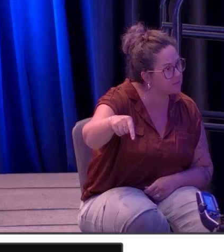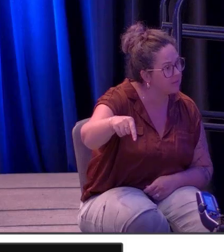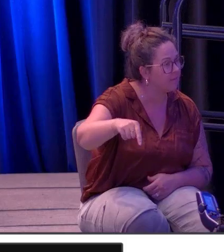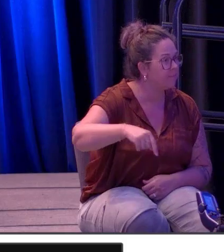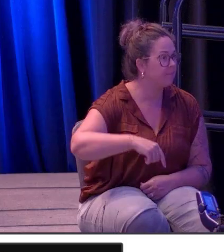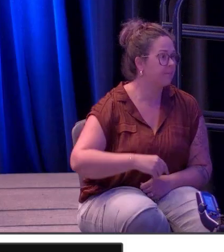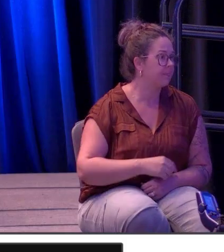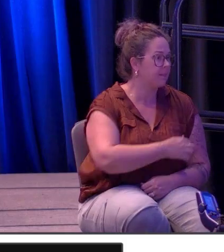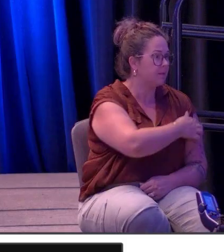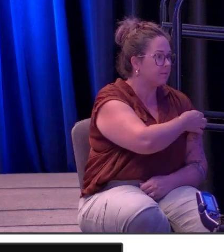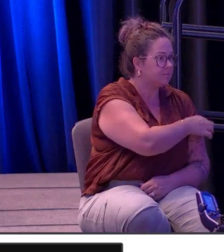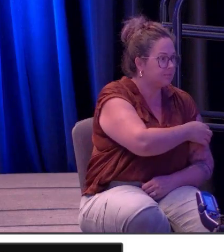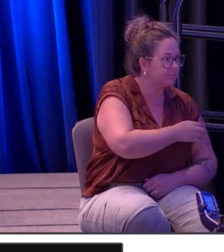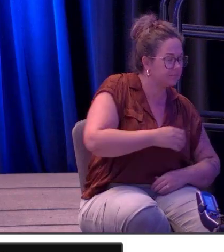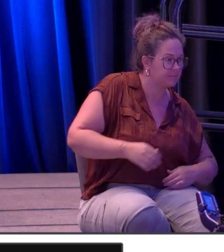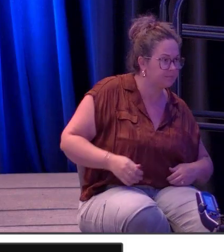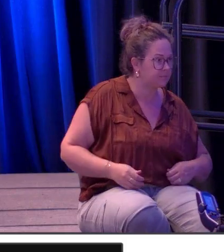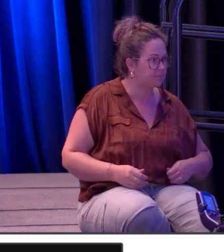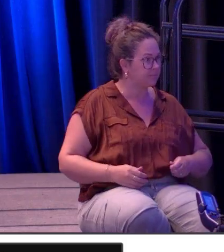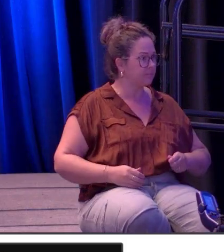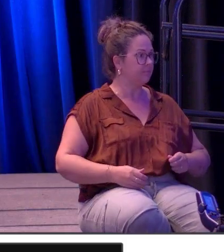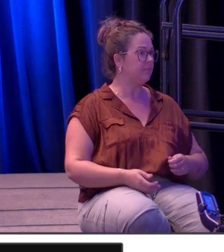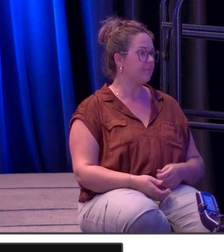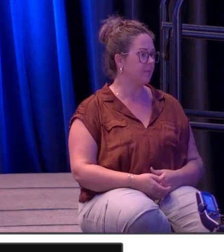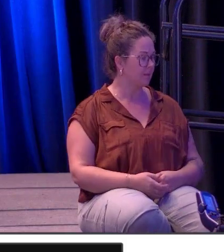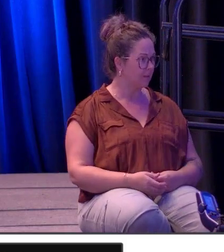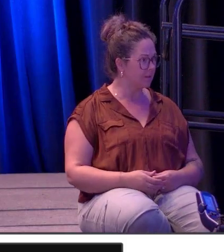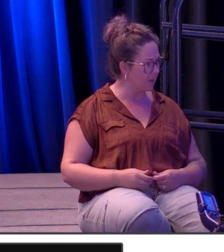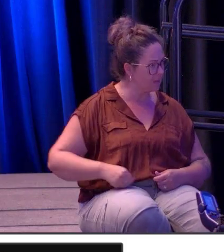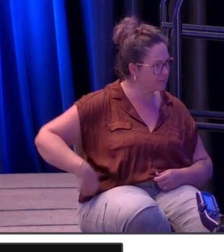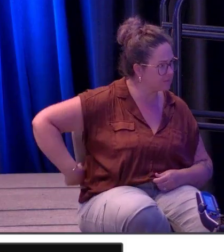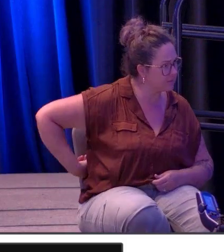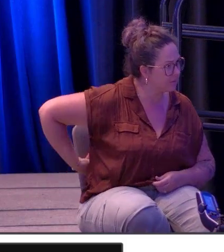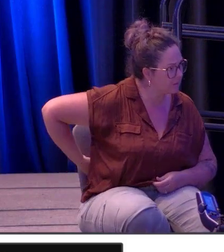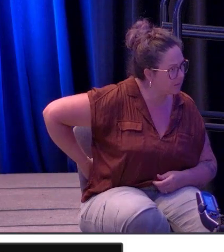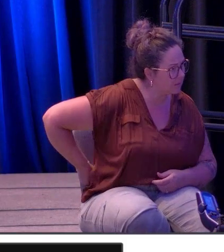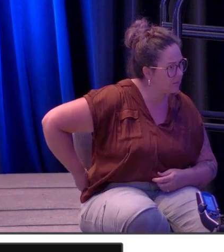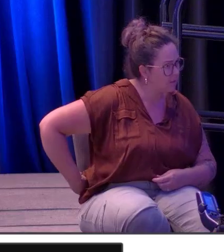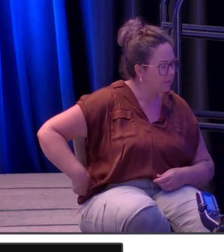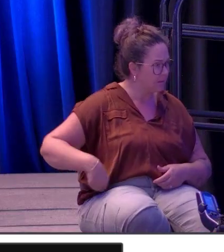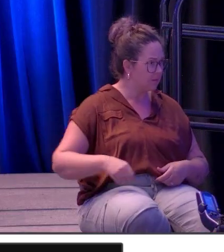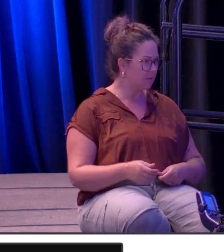parties to do that. Well, we don't have to do all of them. Right. Somebody can raise their hand. And Yeah. Okay.